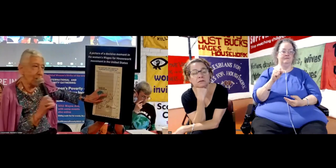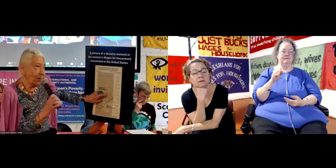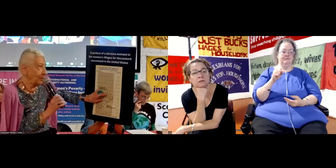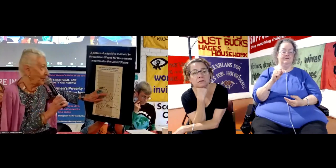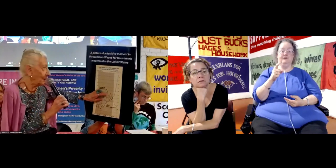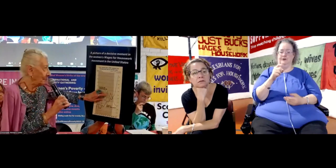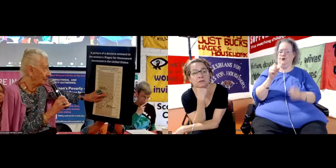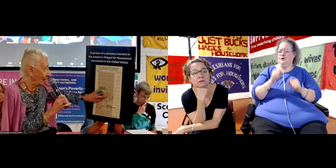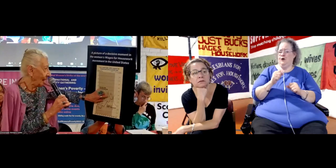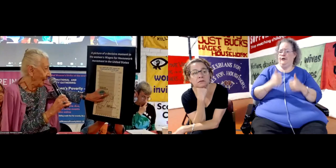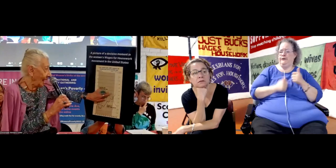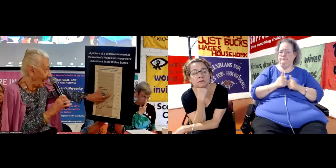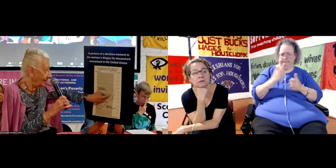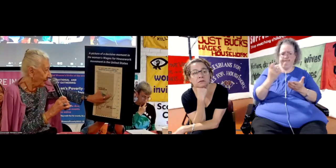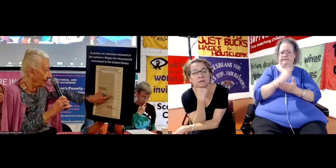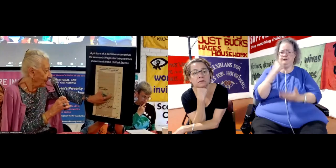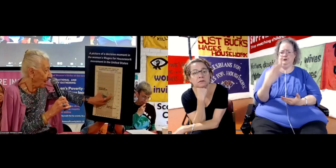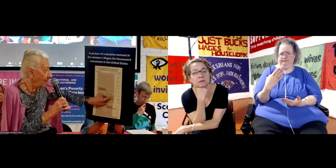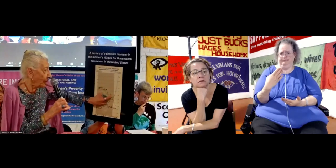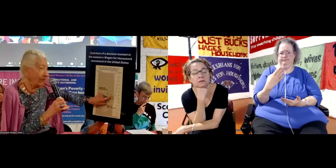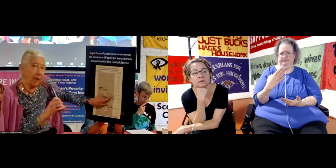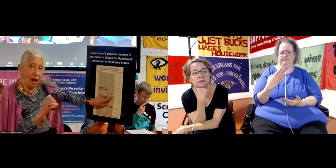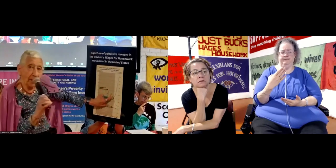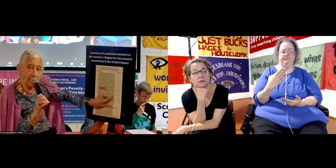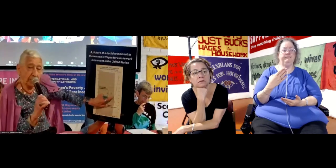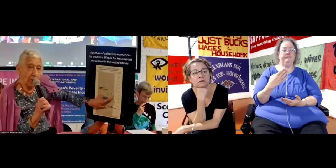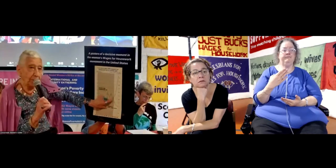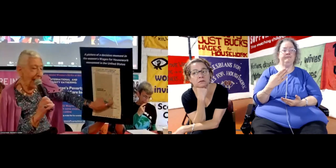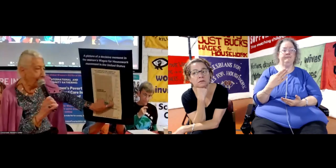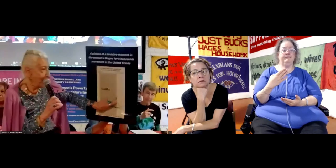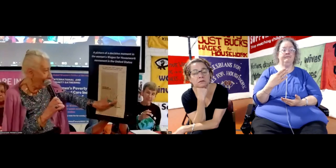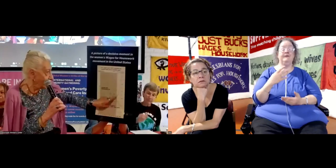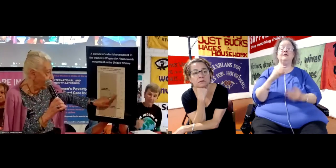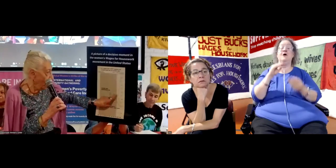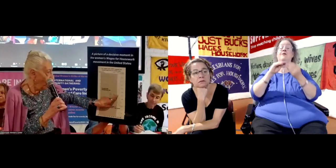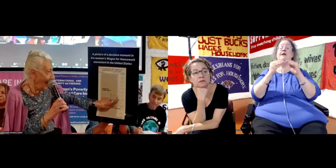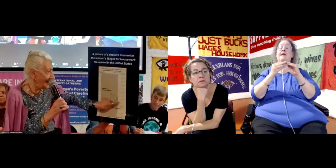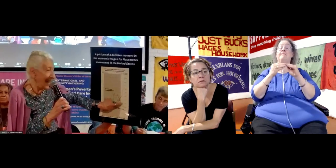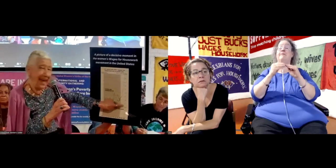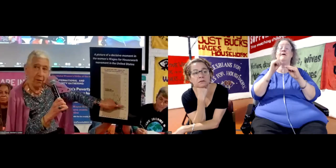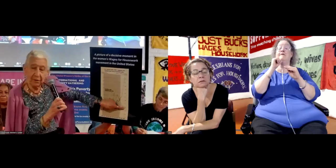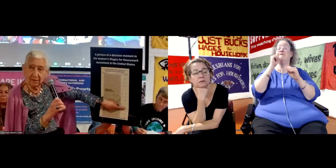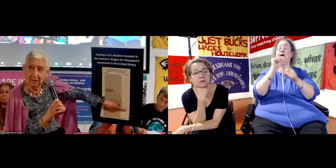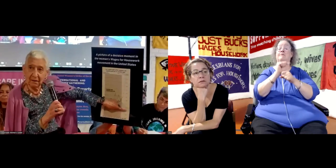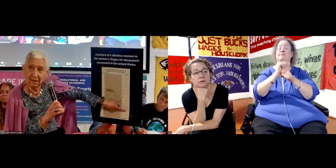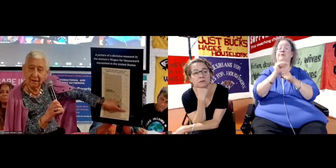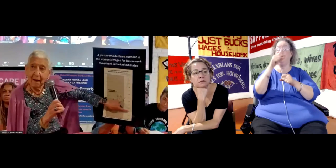a job. And the number of unemployed black men went